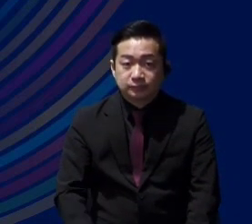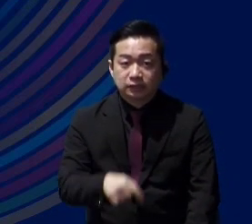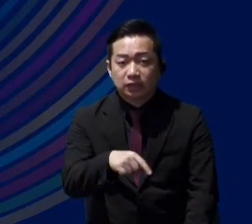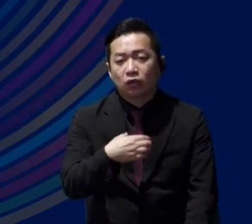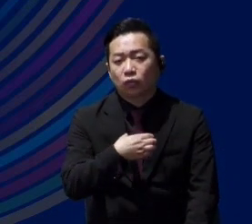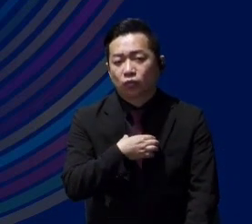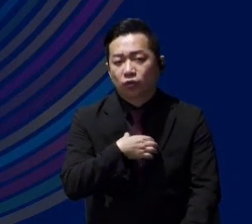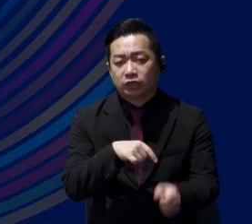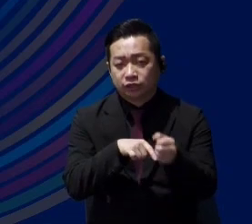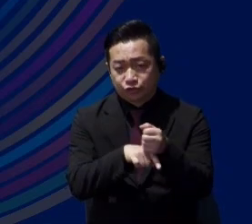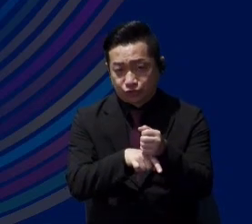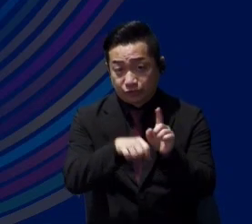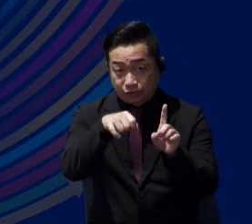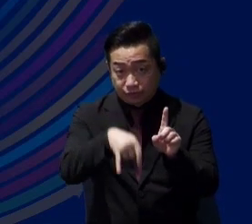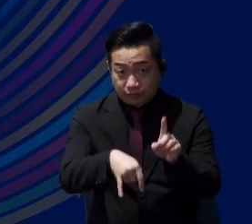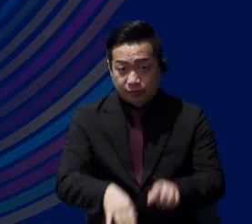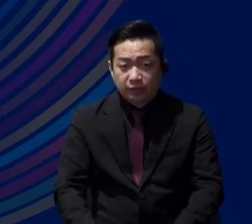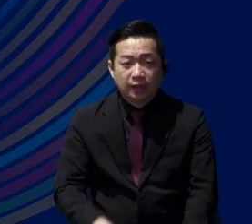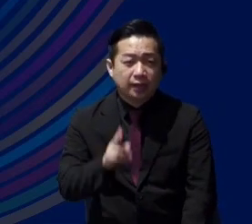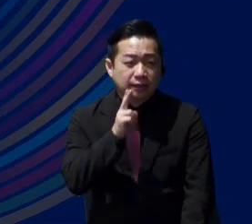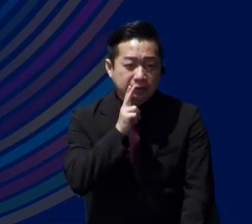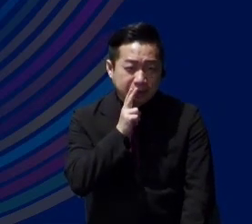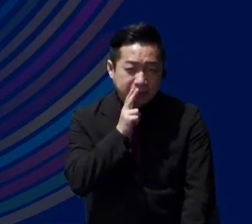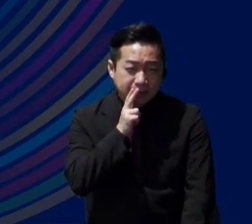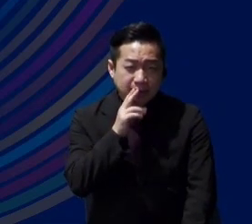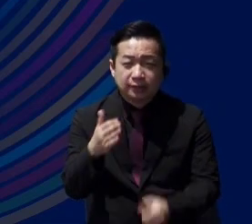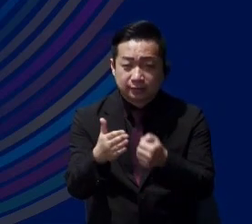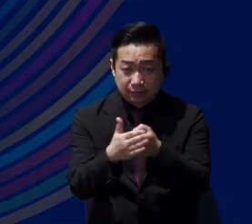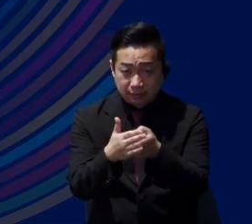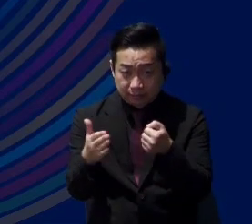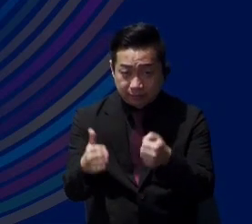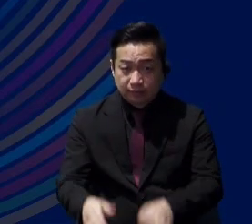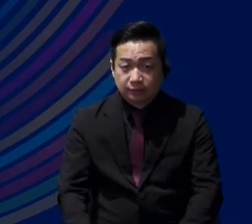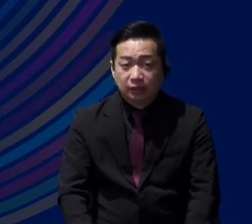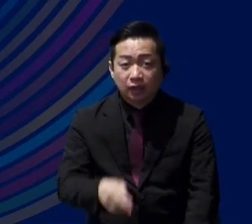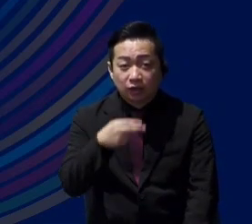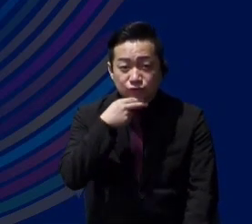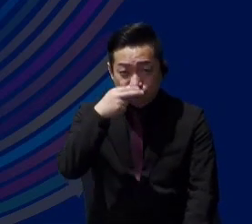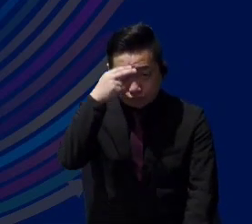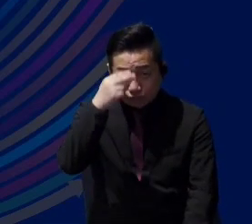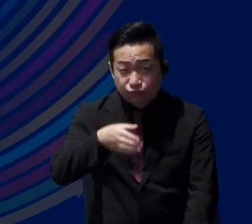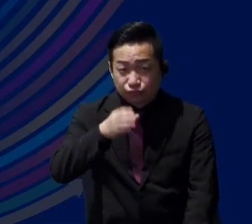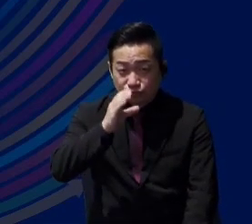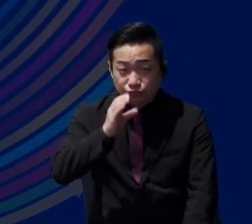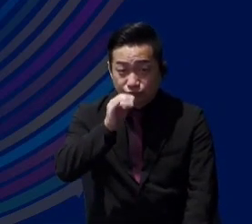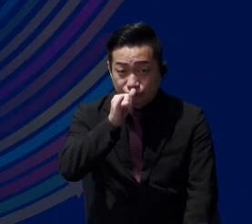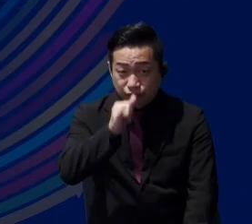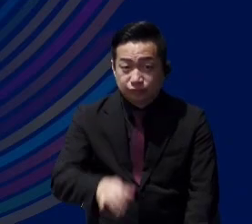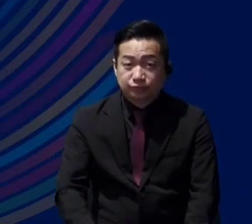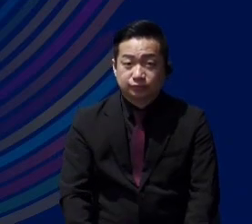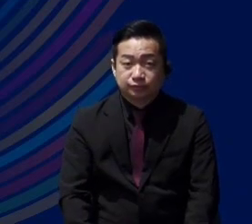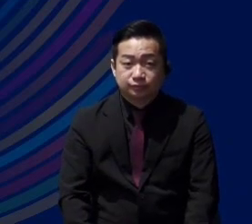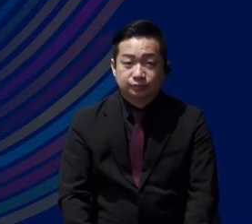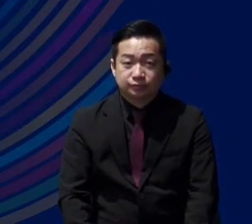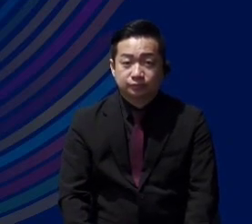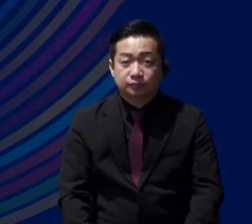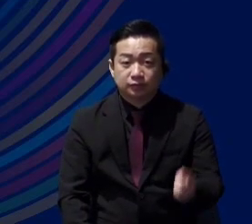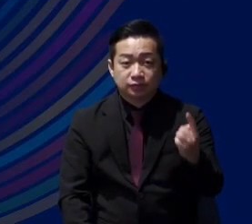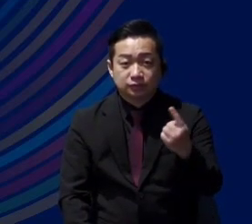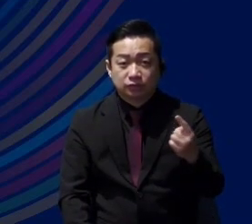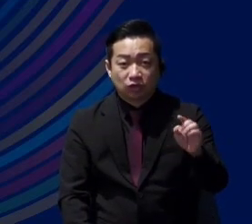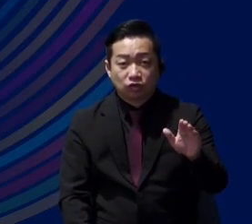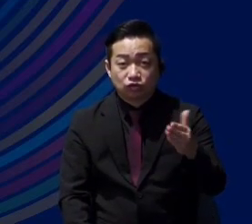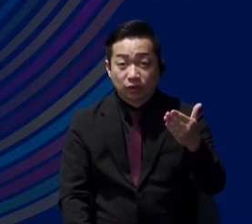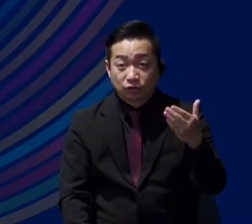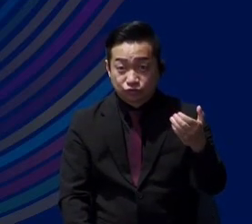health system. You are doing a very good job for the checking hypertension in the people, blood